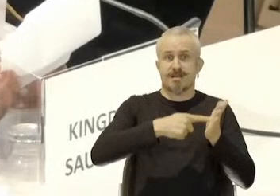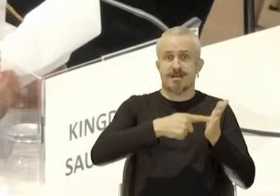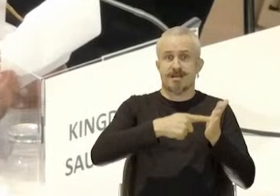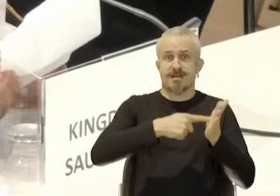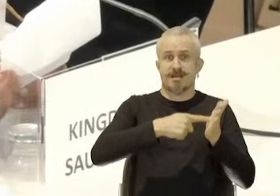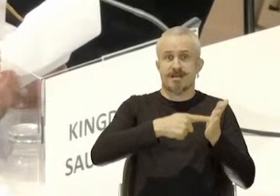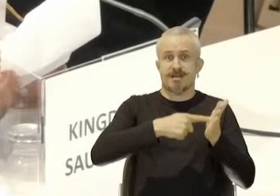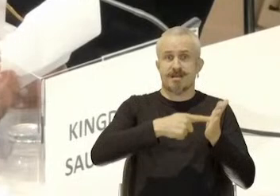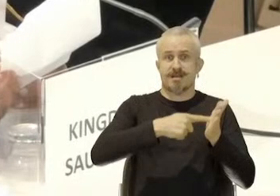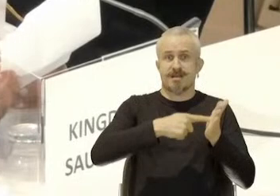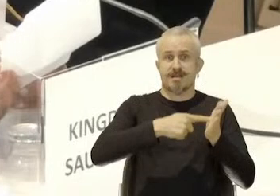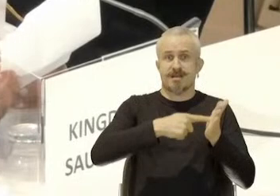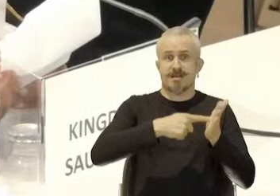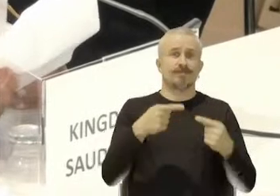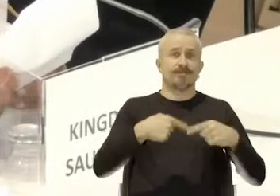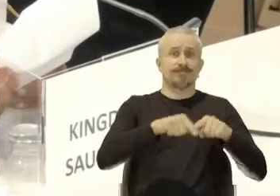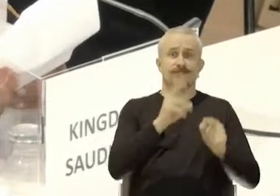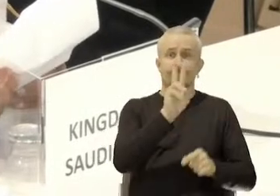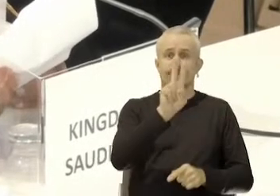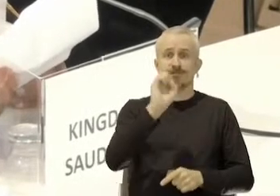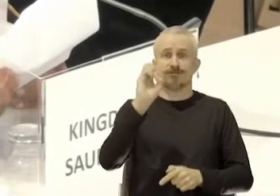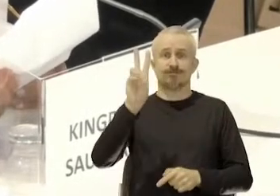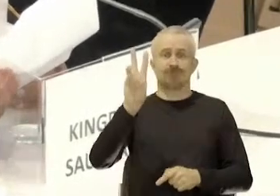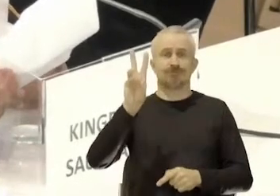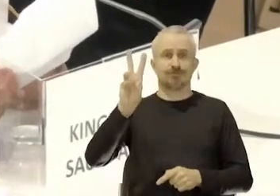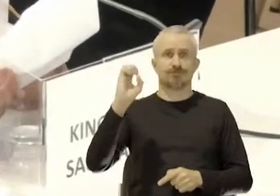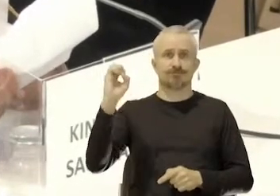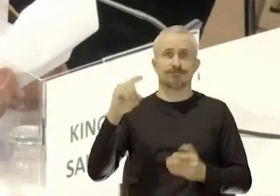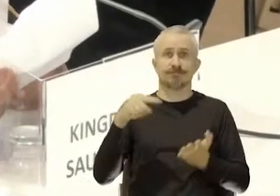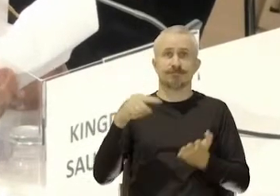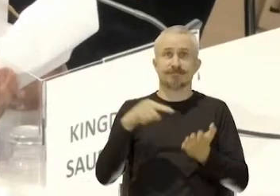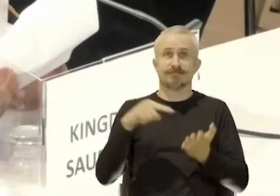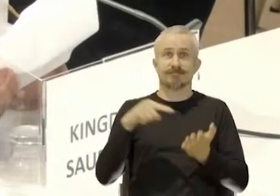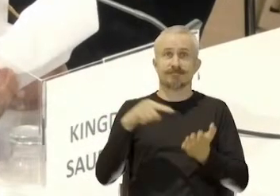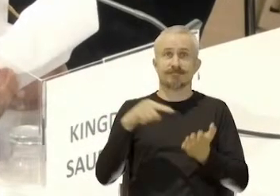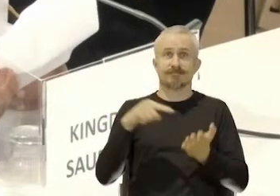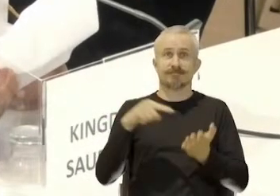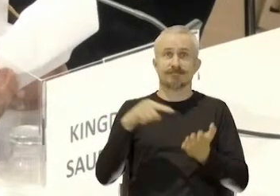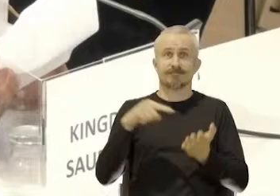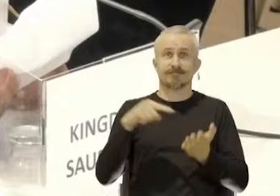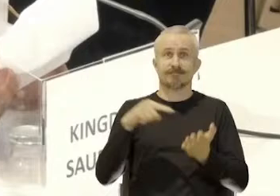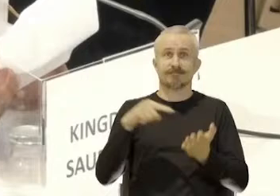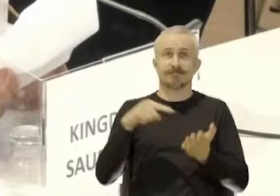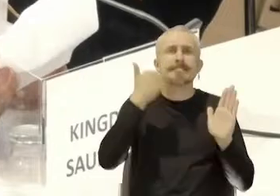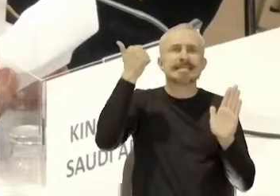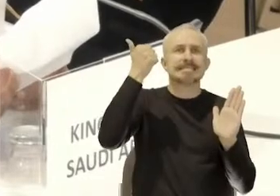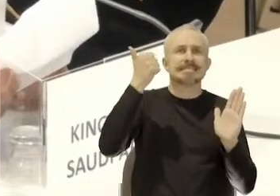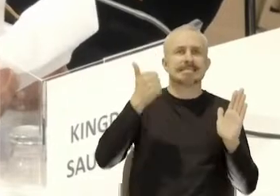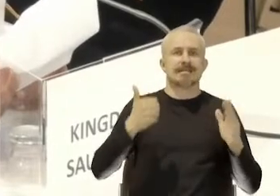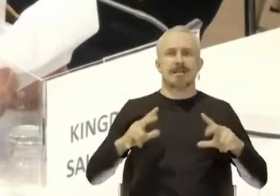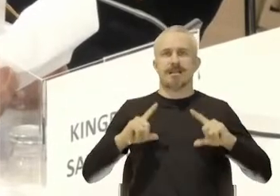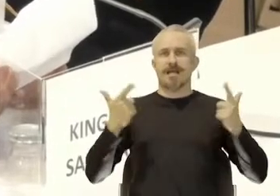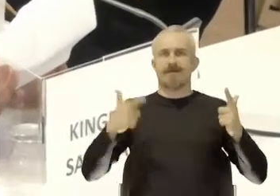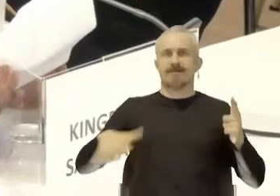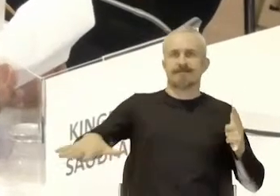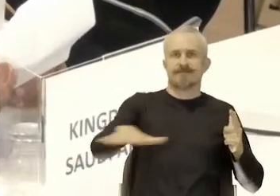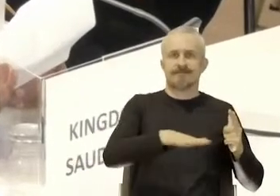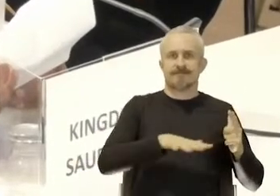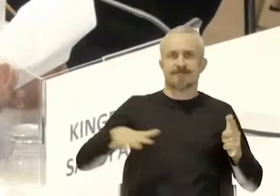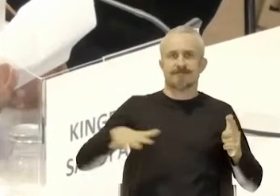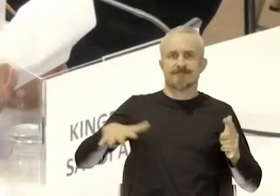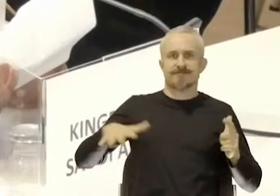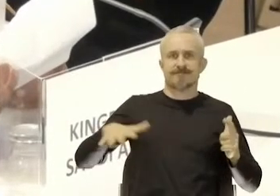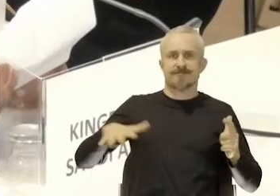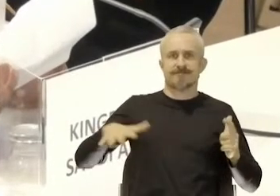the realization time is planned until 2030. All of them aim at improving the life quality in